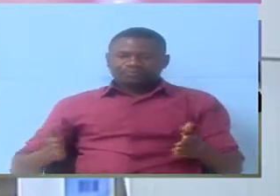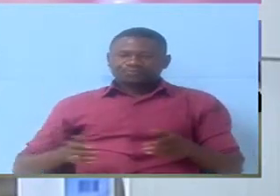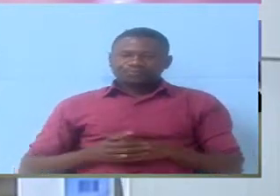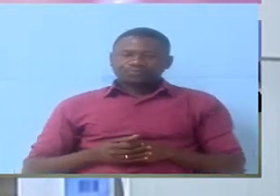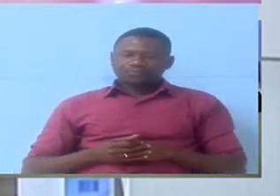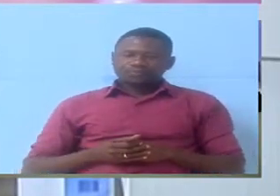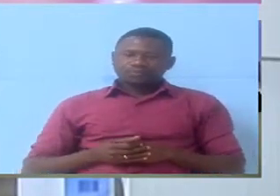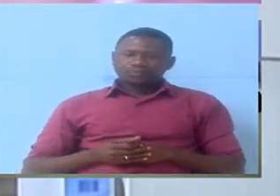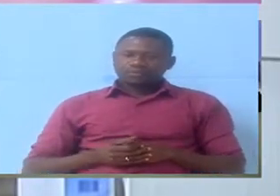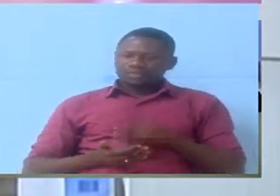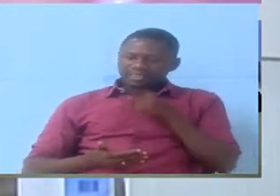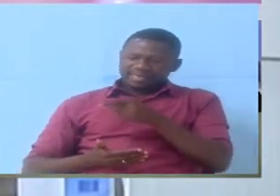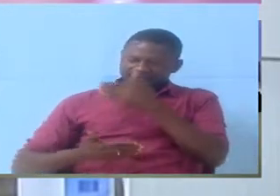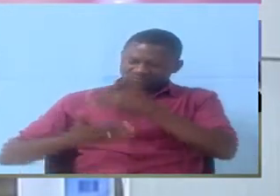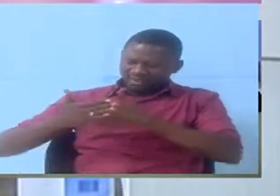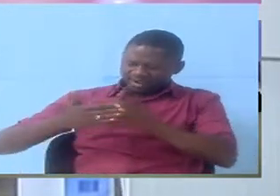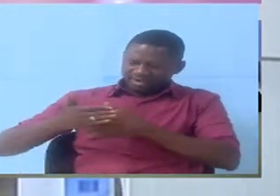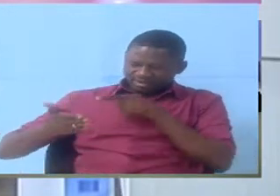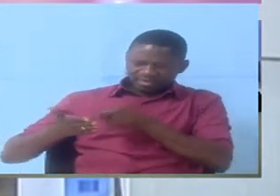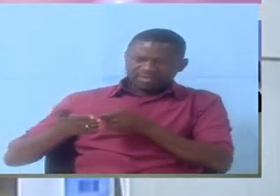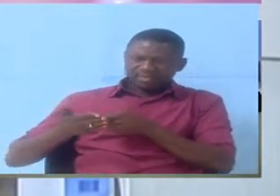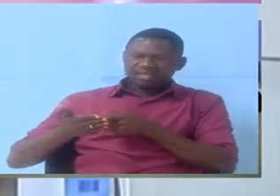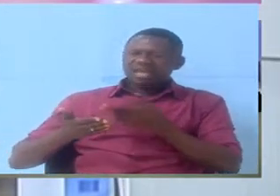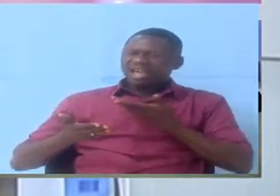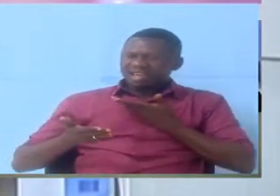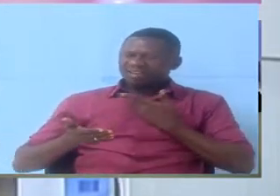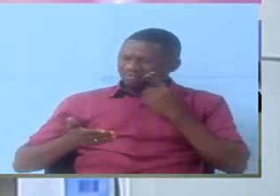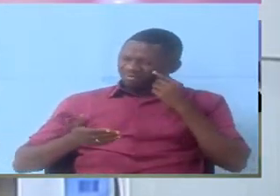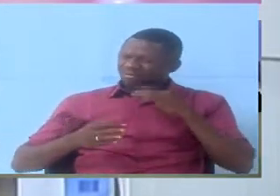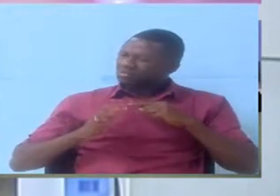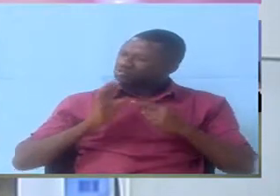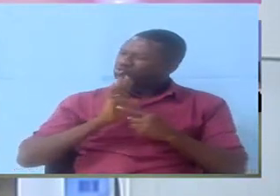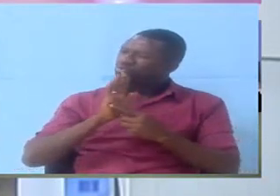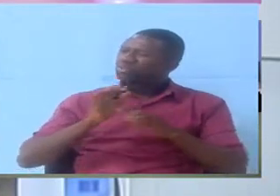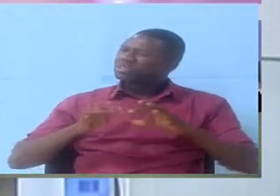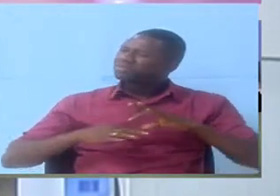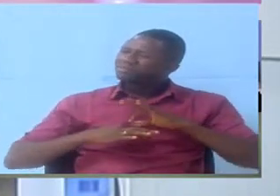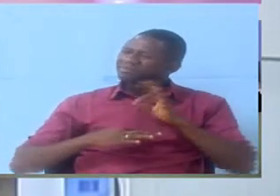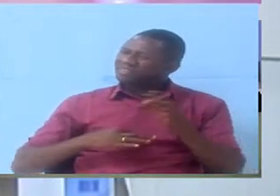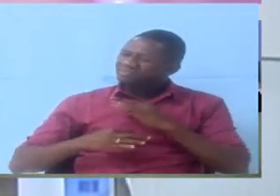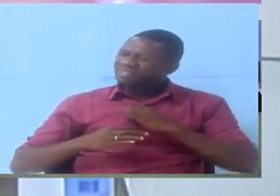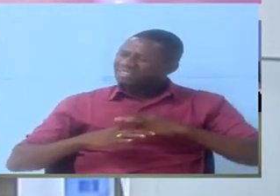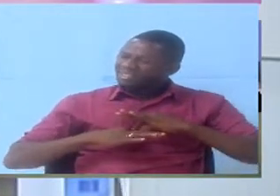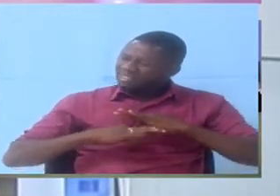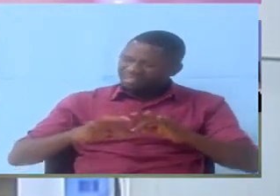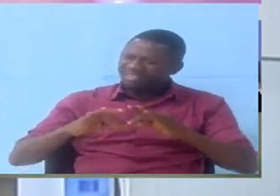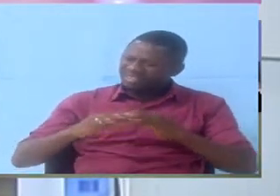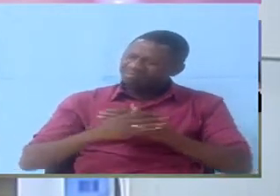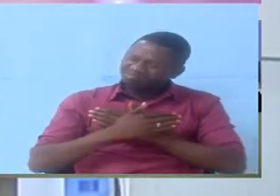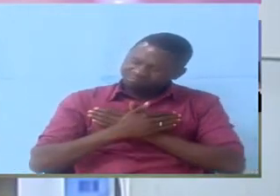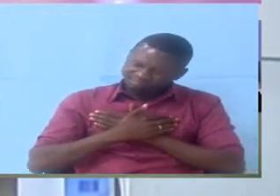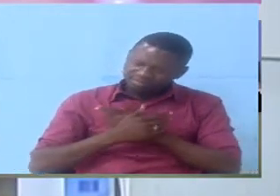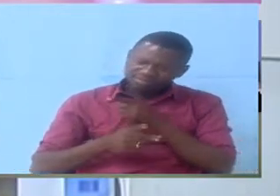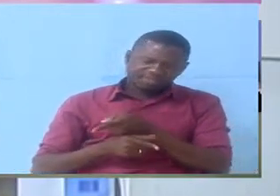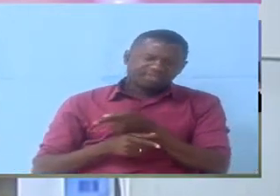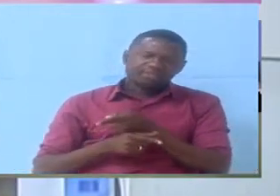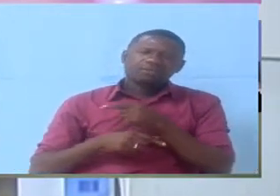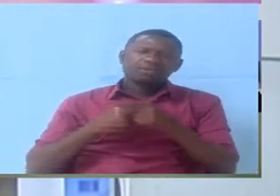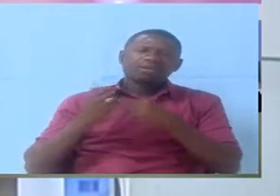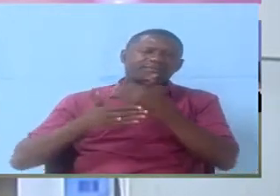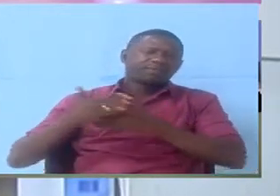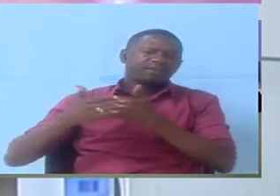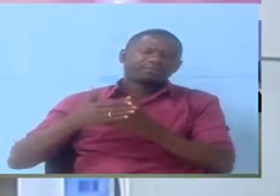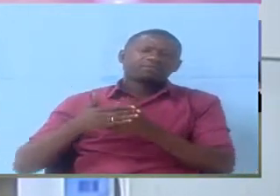This was a particular file that I had interest in. Because there was a correspondent